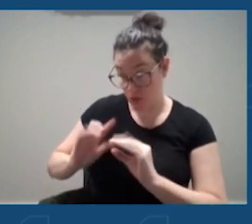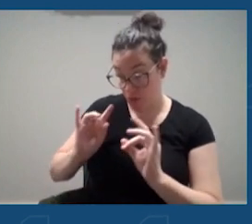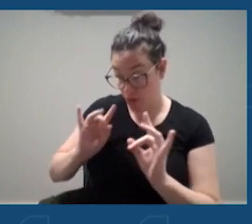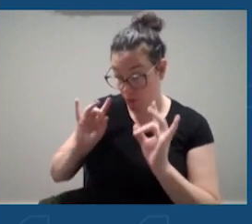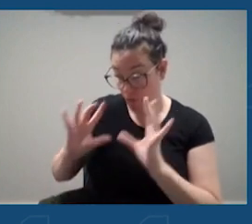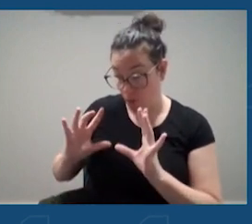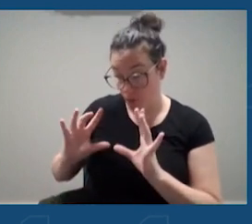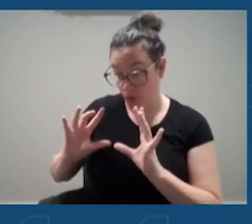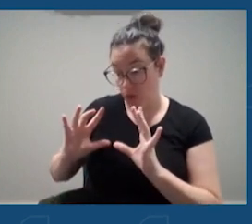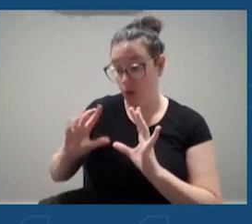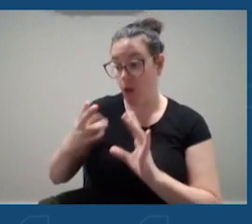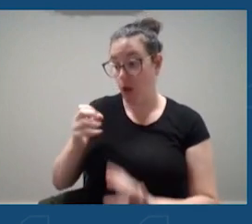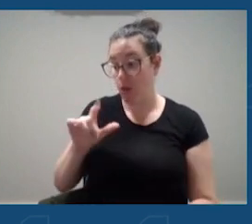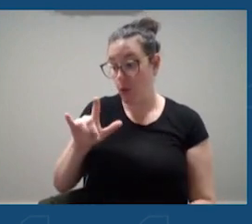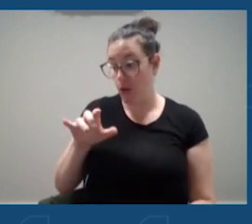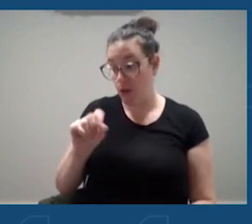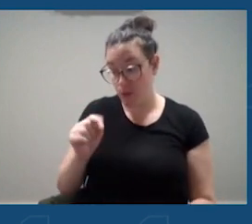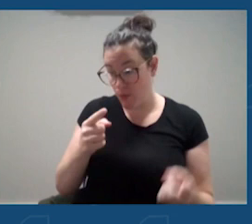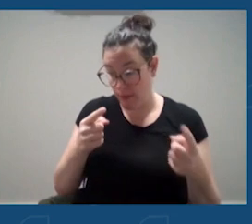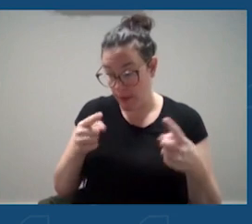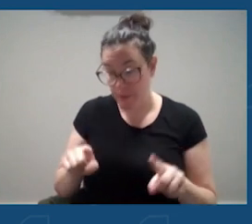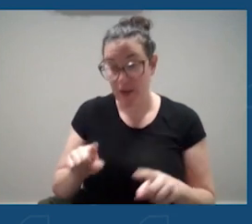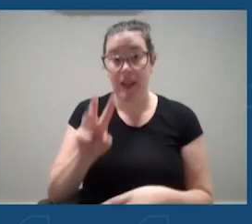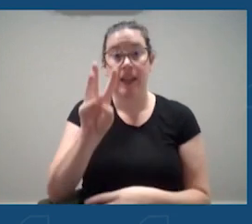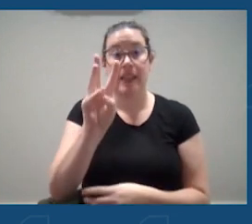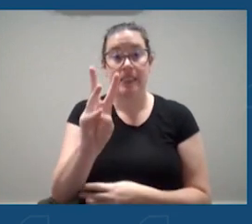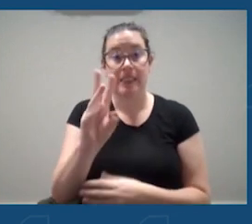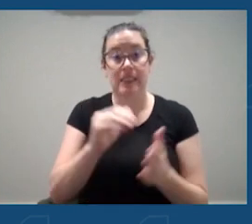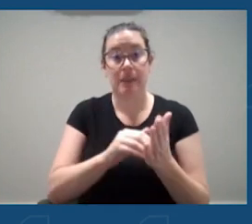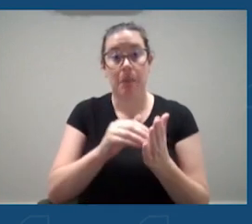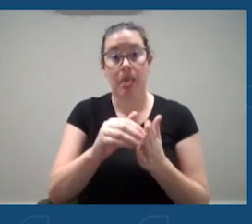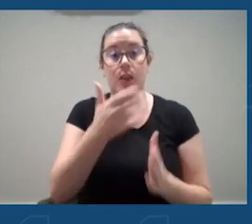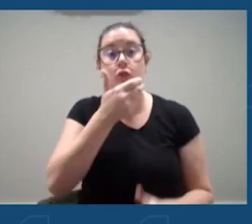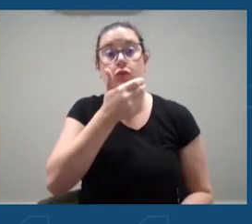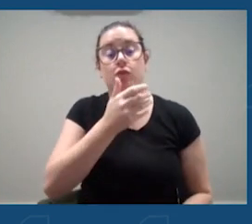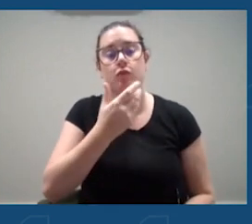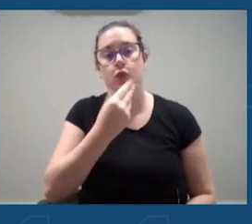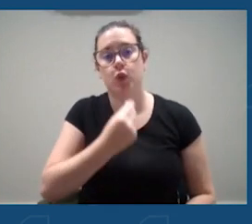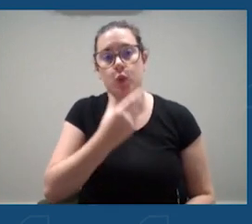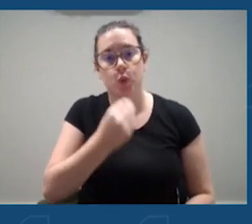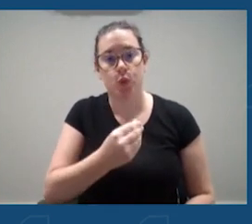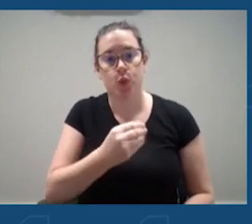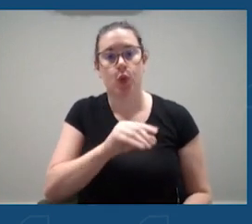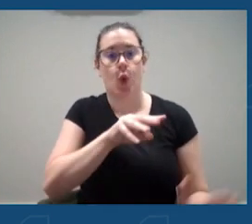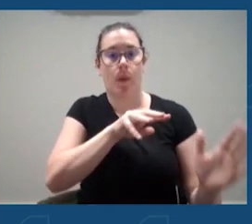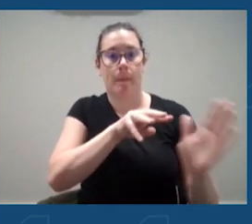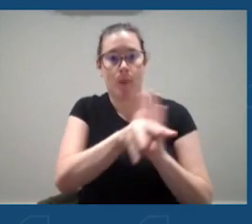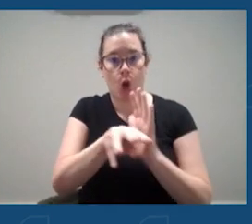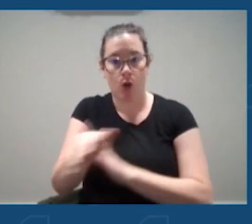of Holocaust and the 6 million Jews who were murdered by the Nazis.